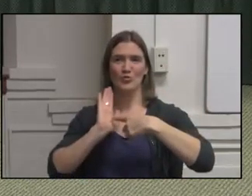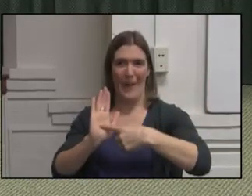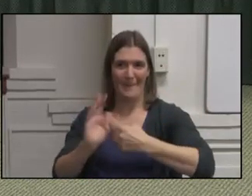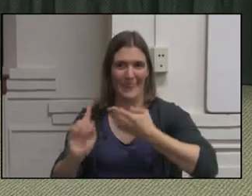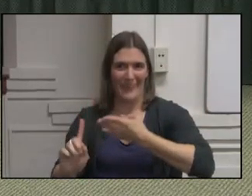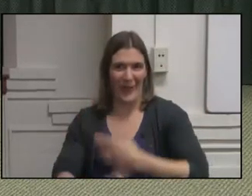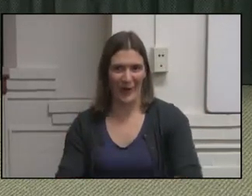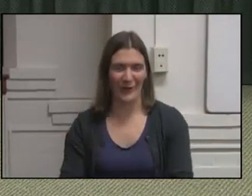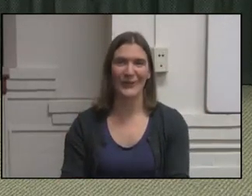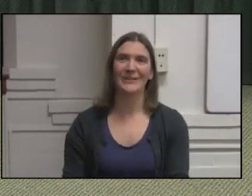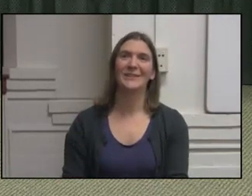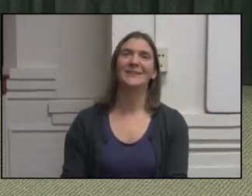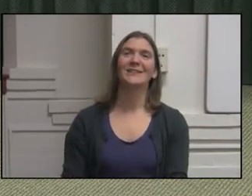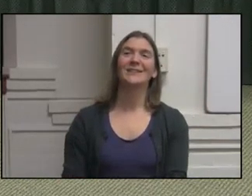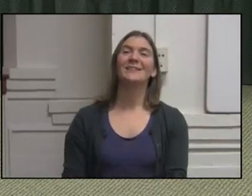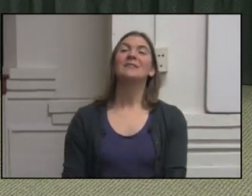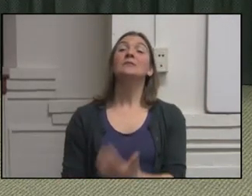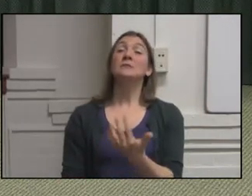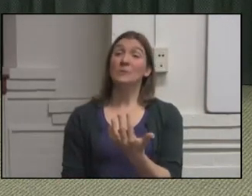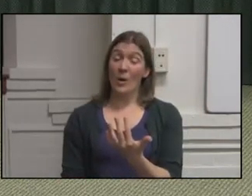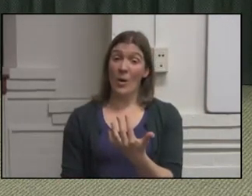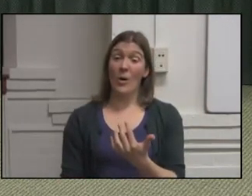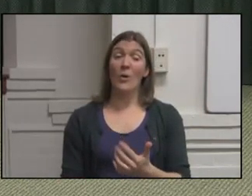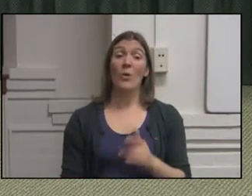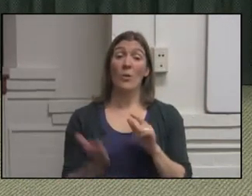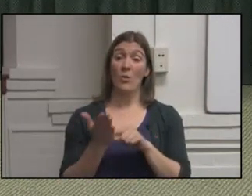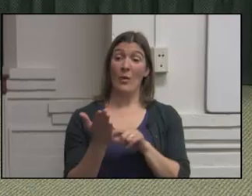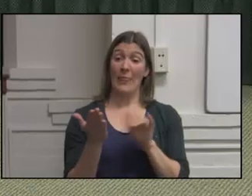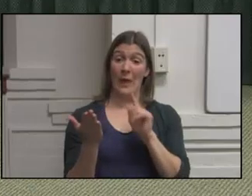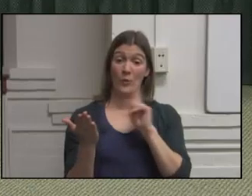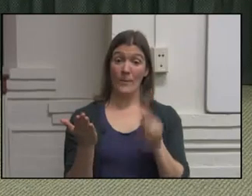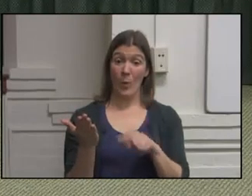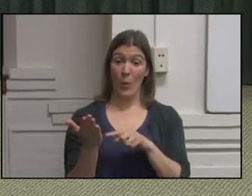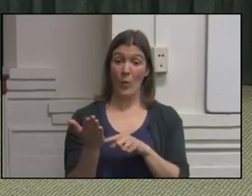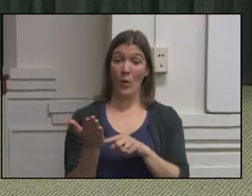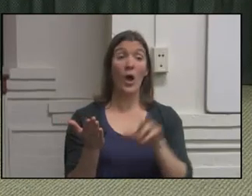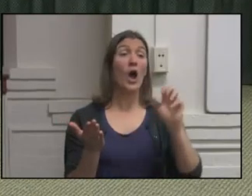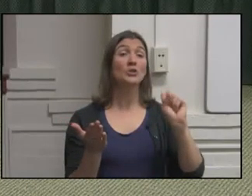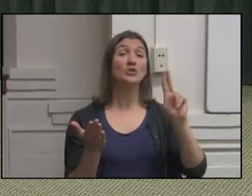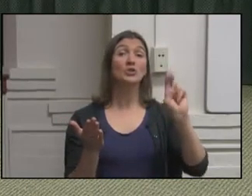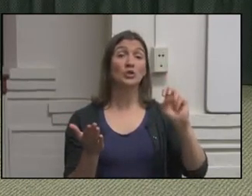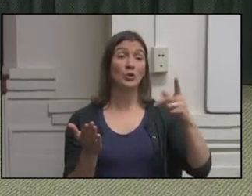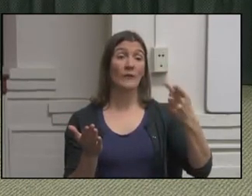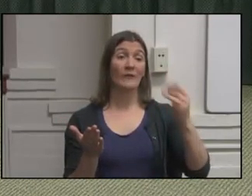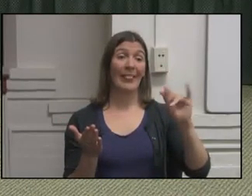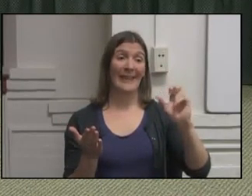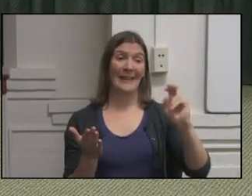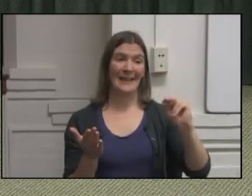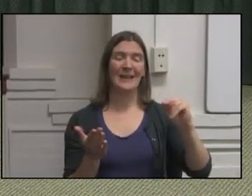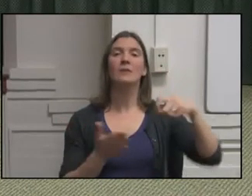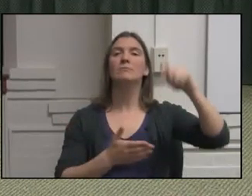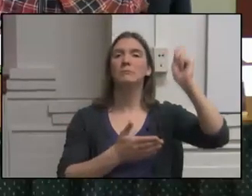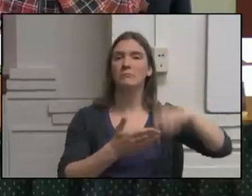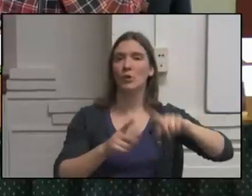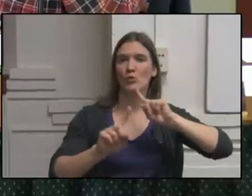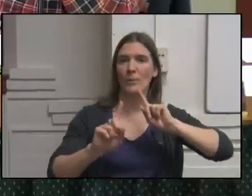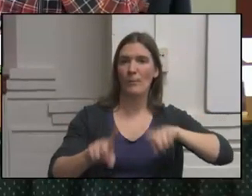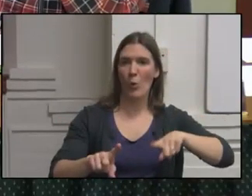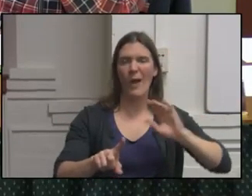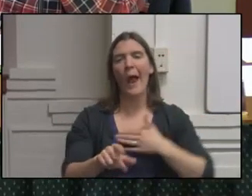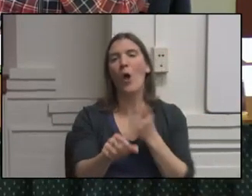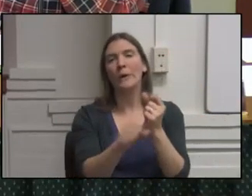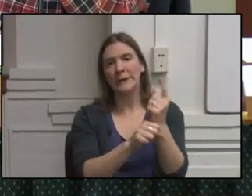commissioner, I can tell you that, Sue Fillion has prepared this report of our